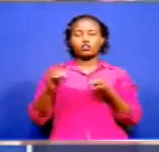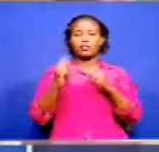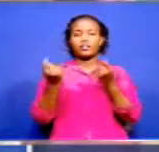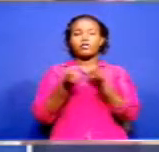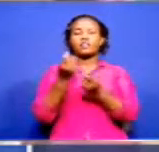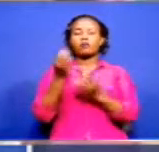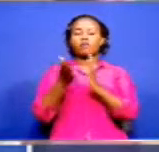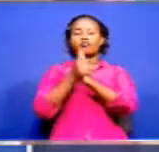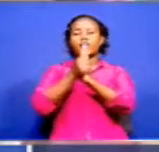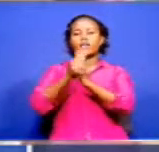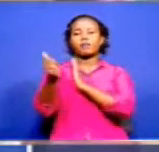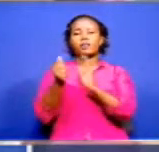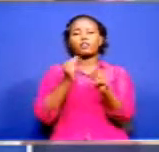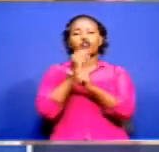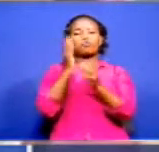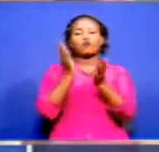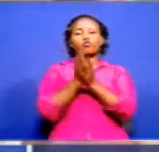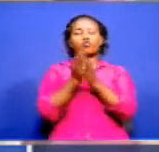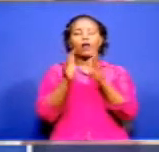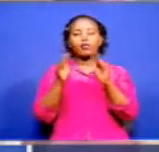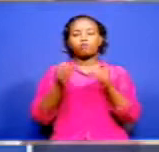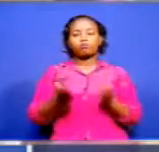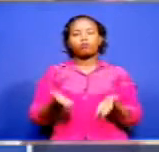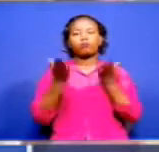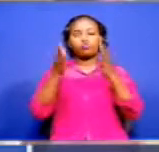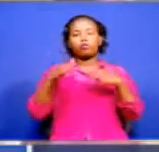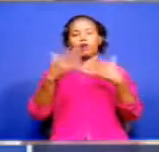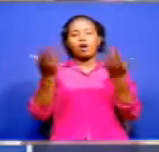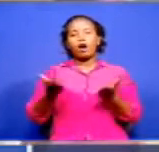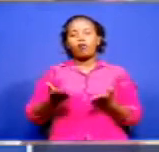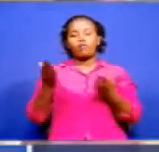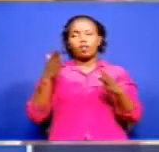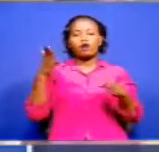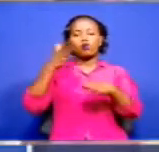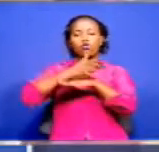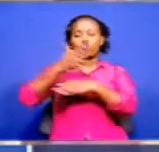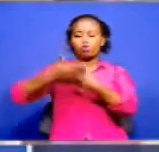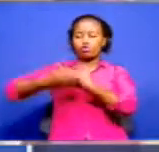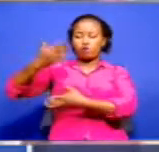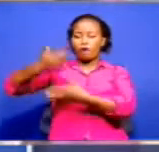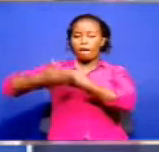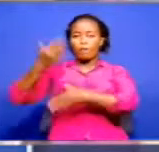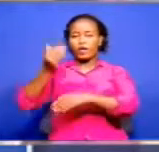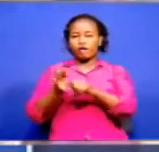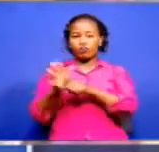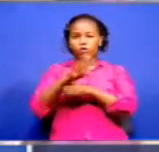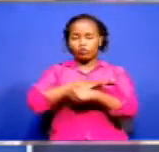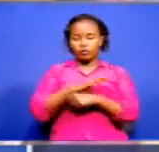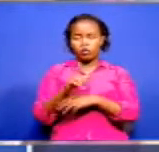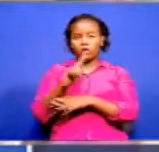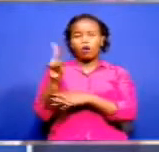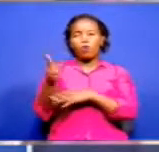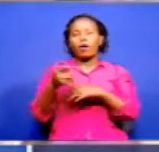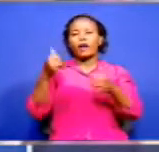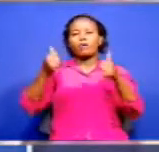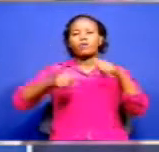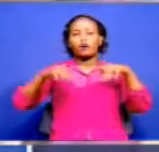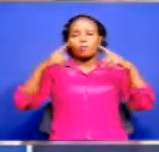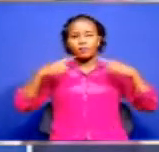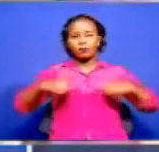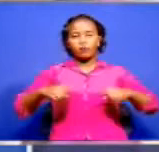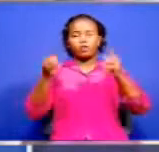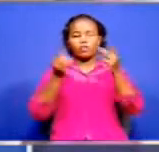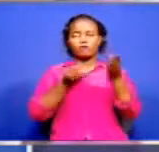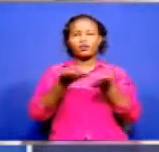the disjointed enforcement of cross-border COVID-19 containment protocols, one of the most pronounced non-tariff